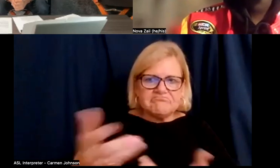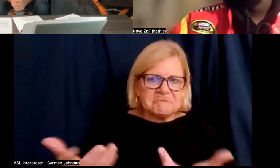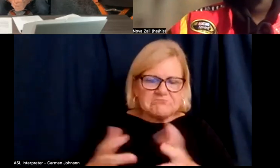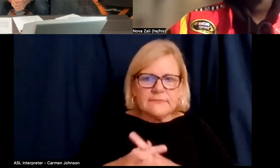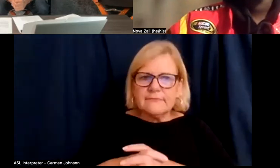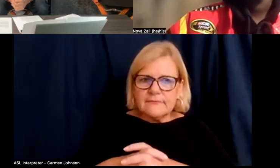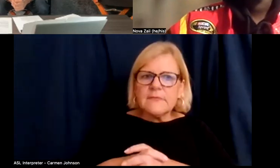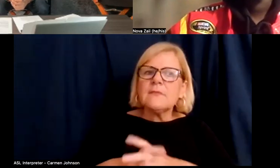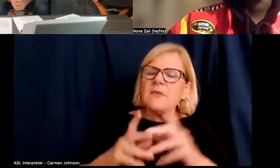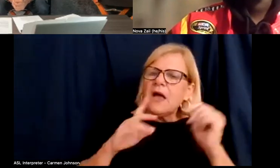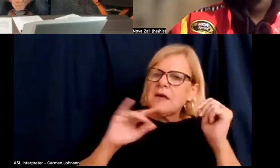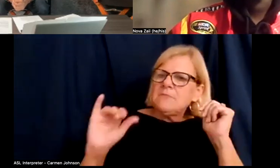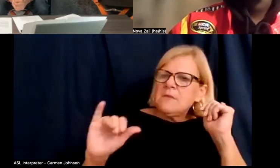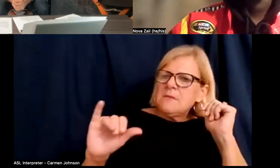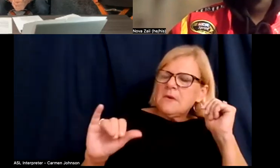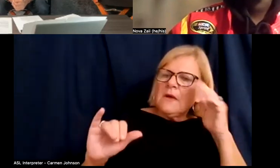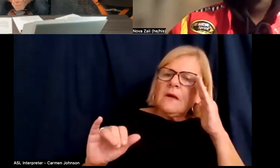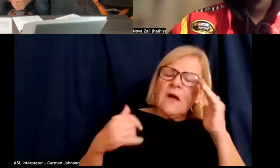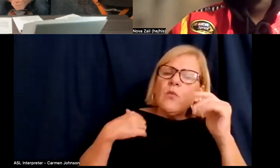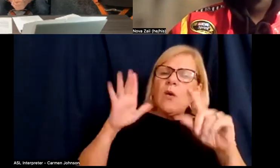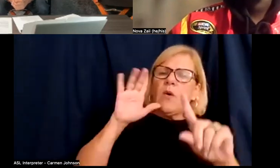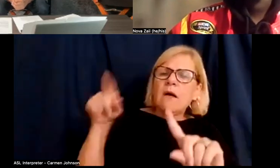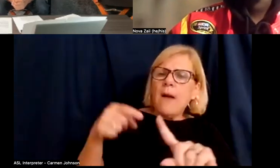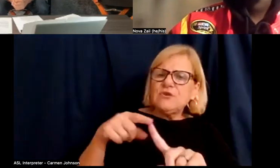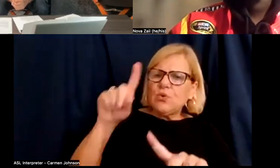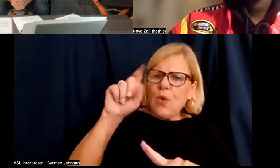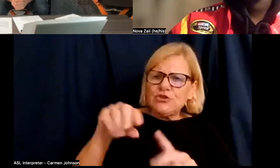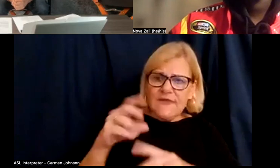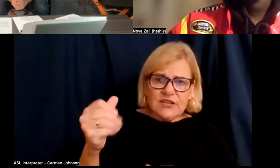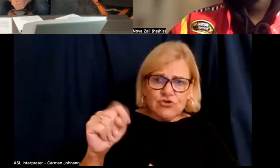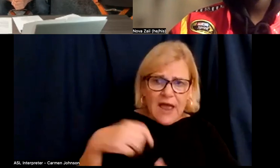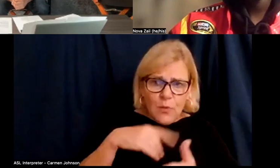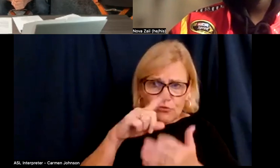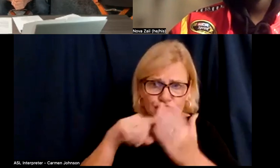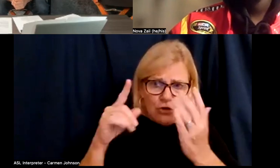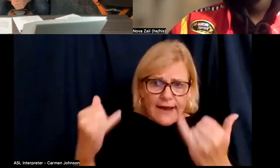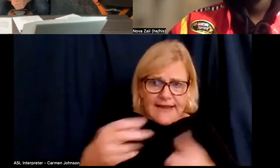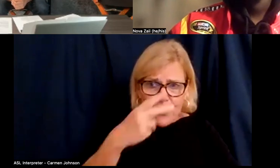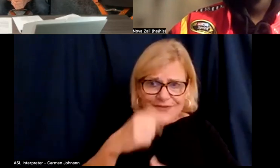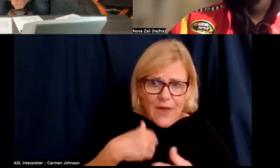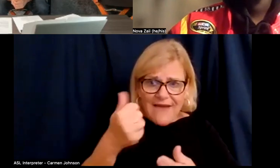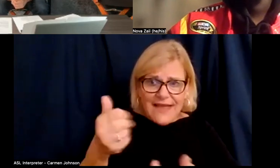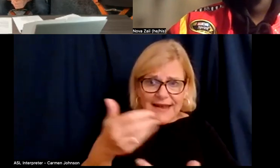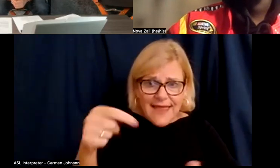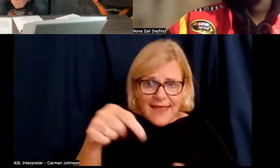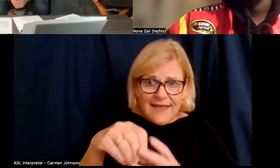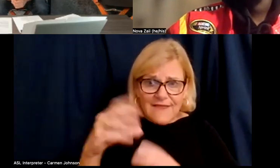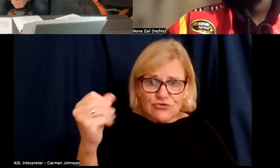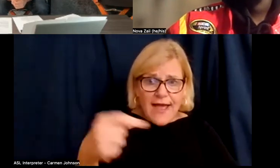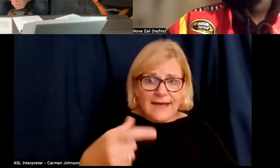Yeah. And we're going to come to questions I believe we may have in the chat. We'll check that right now. Let's see if we have anything here in the